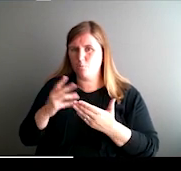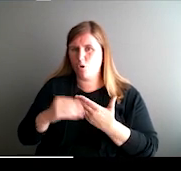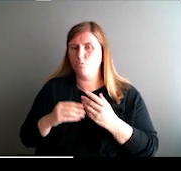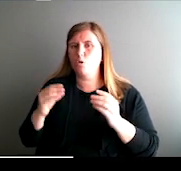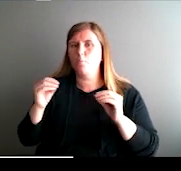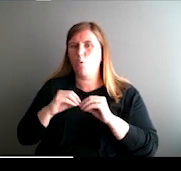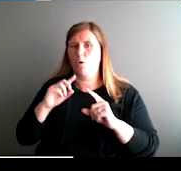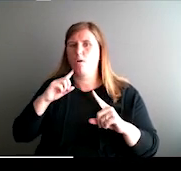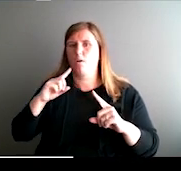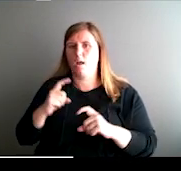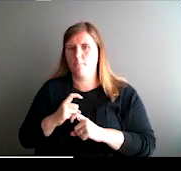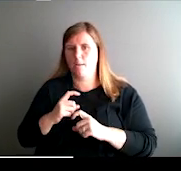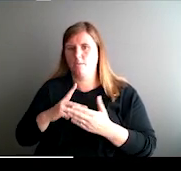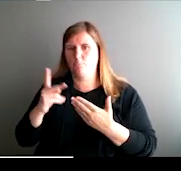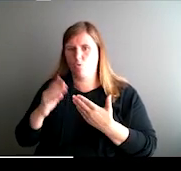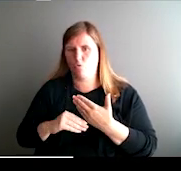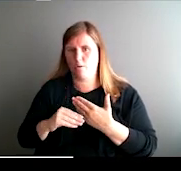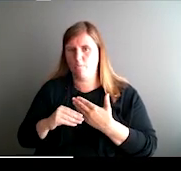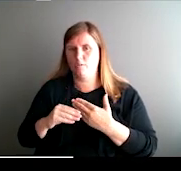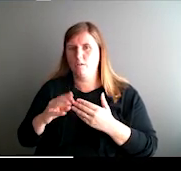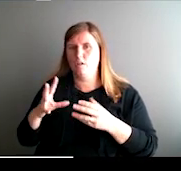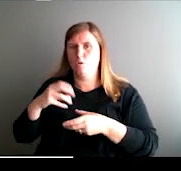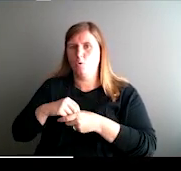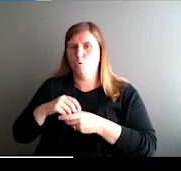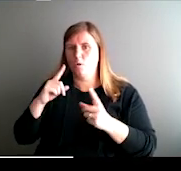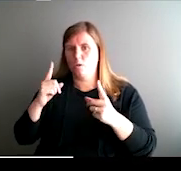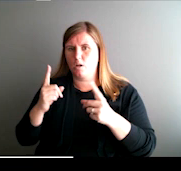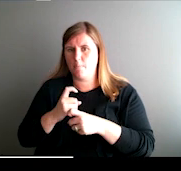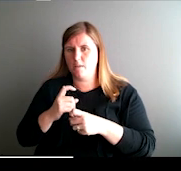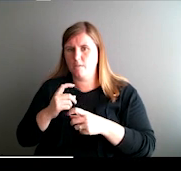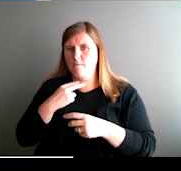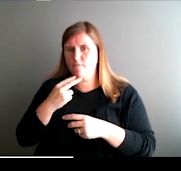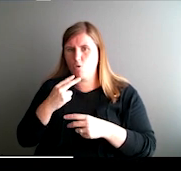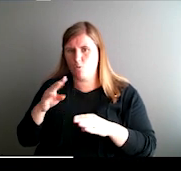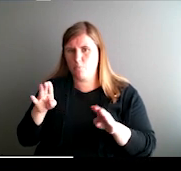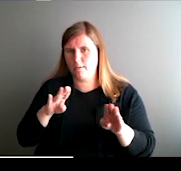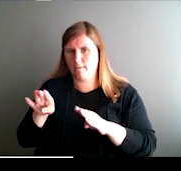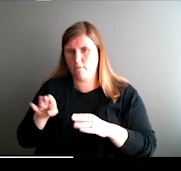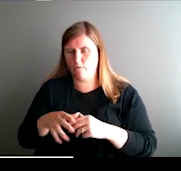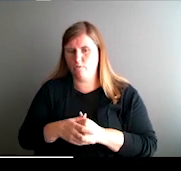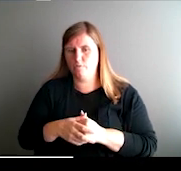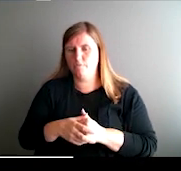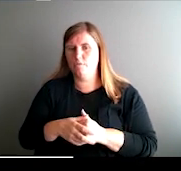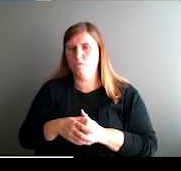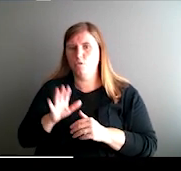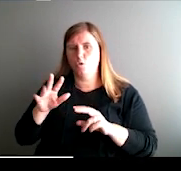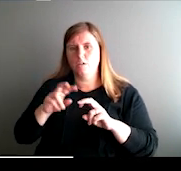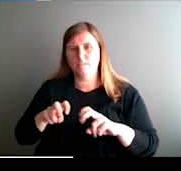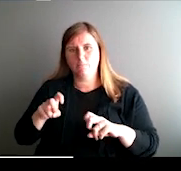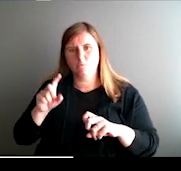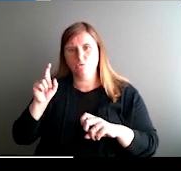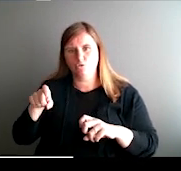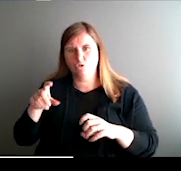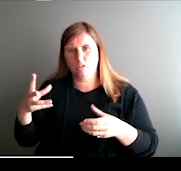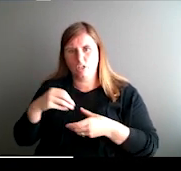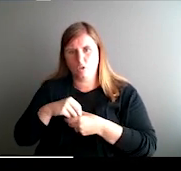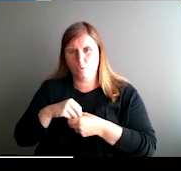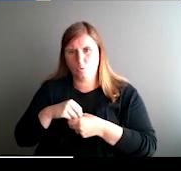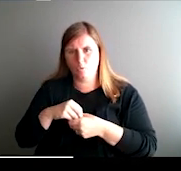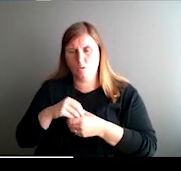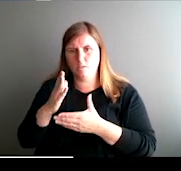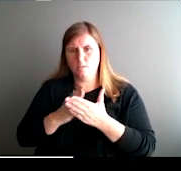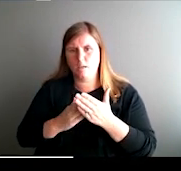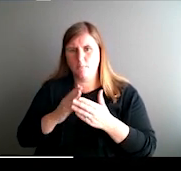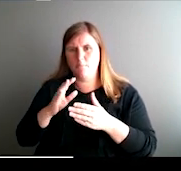more complex programs, including complex verbal behavior. Your assessment should include